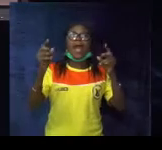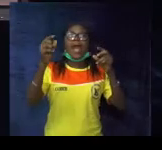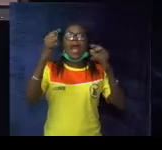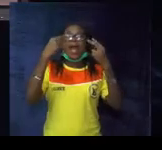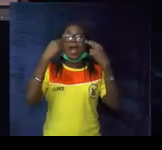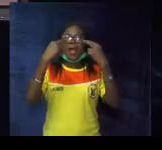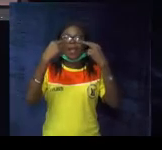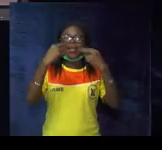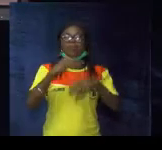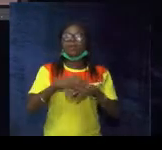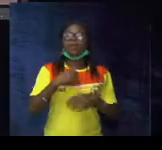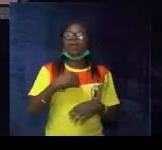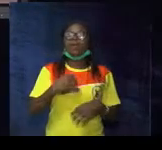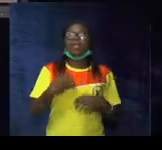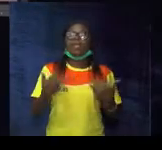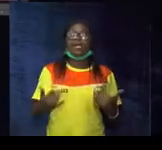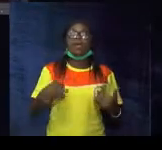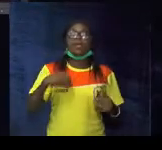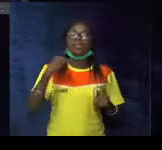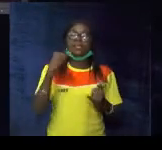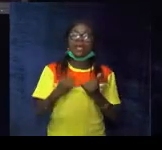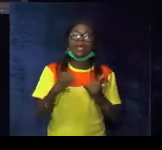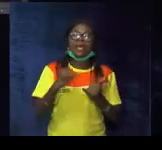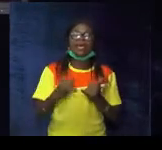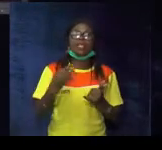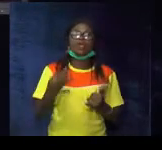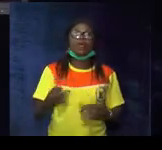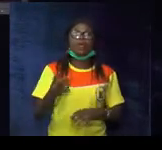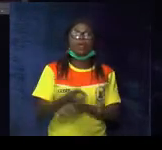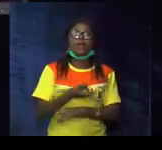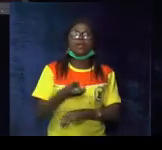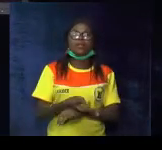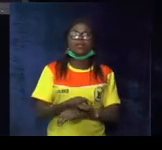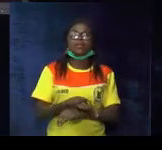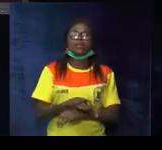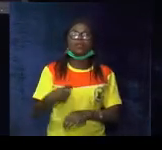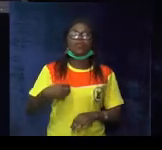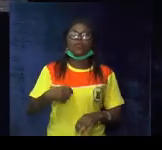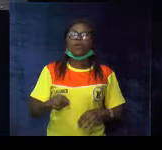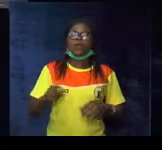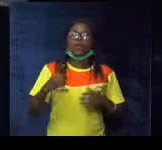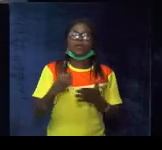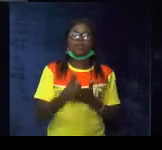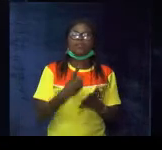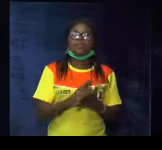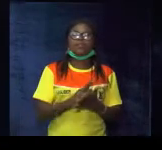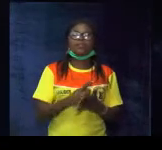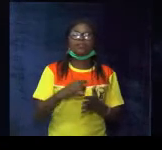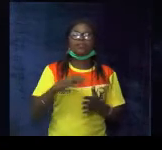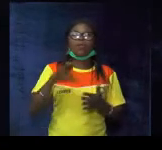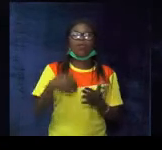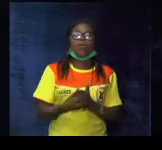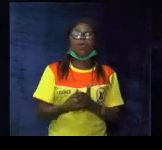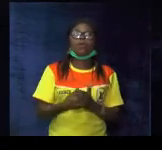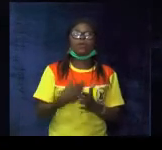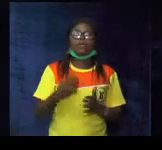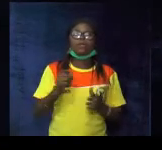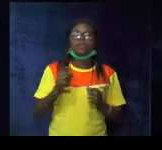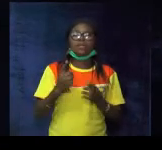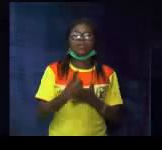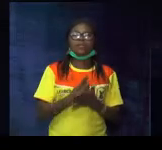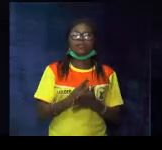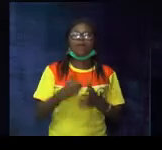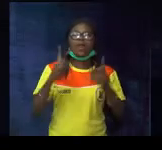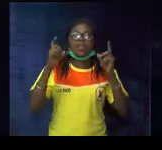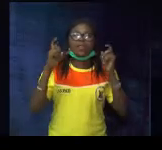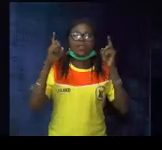All right, eyes on me. Now we've come to the end of the mathematics lesson. We're done discussing plane shapes, and I believe that you